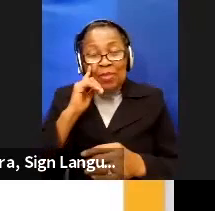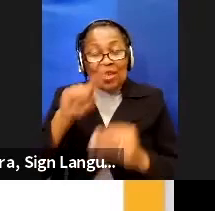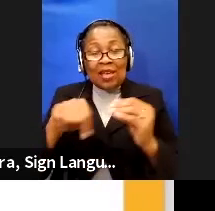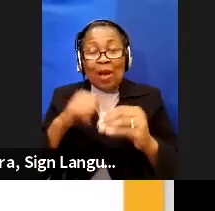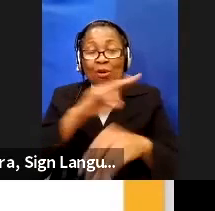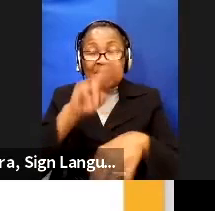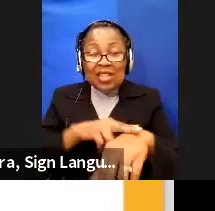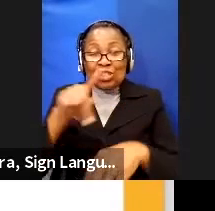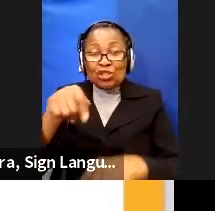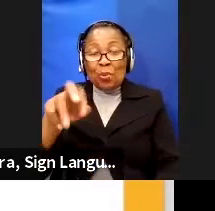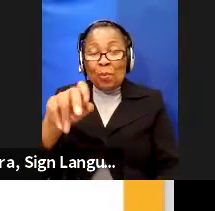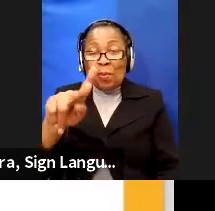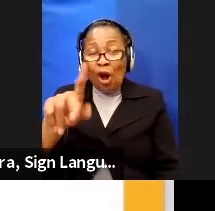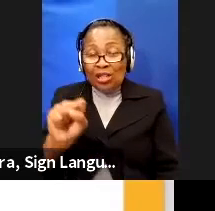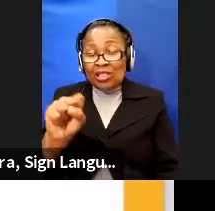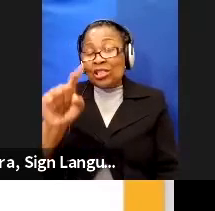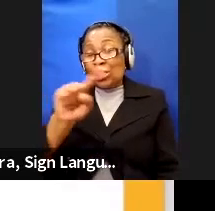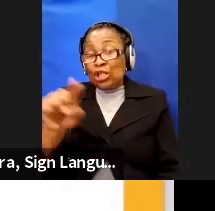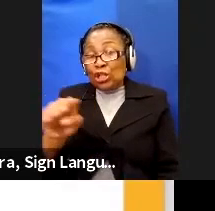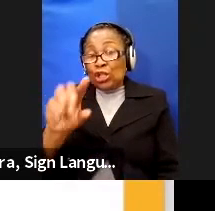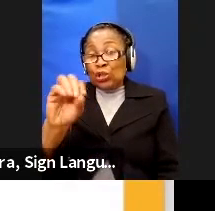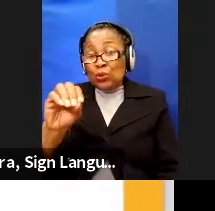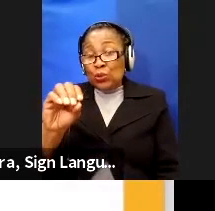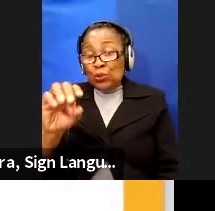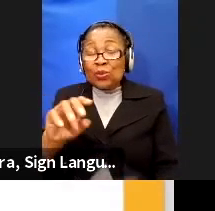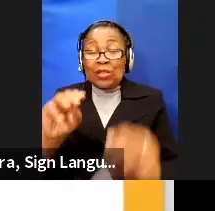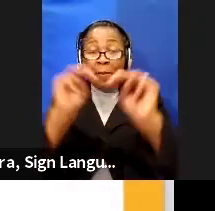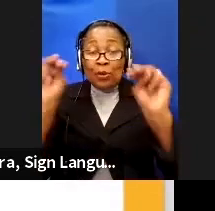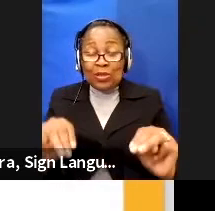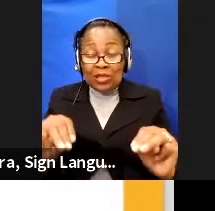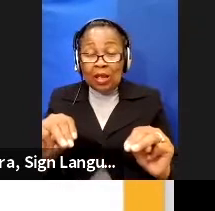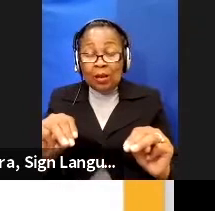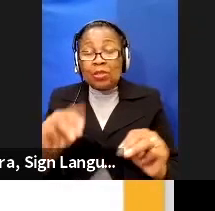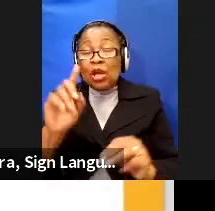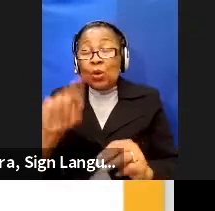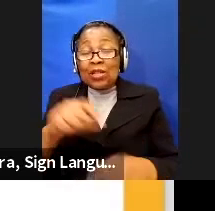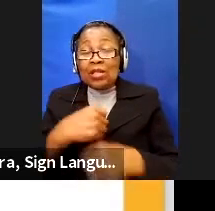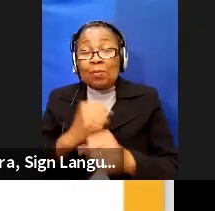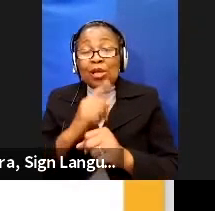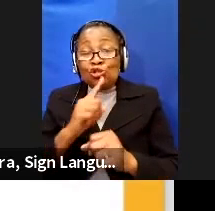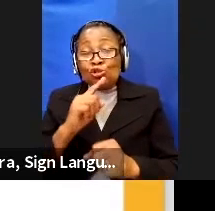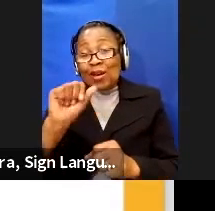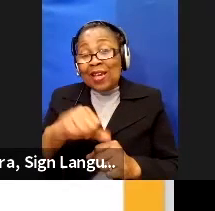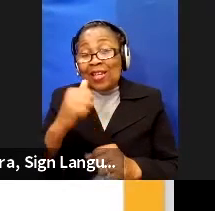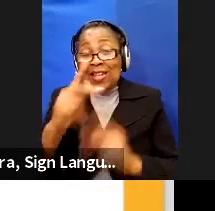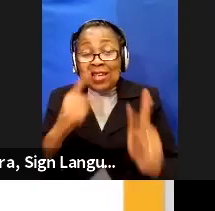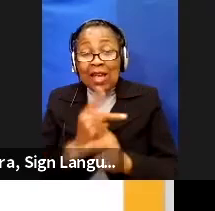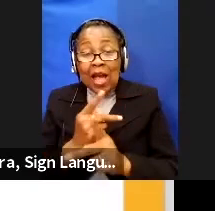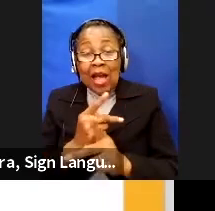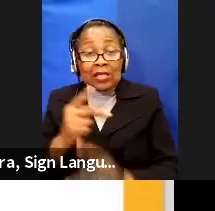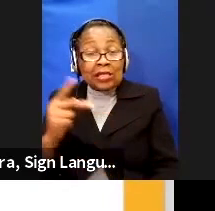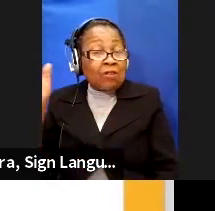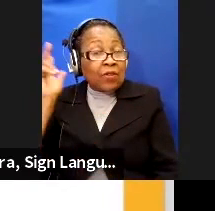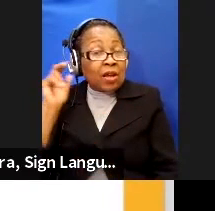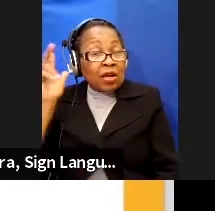museums and things like that also. We need to make sure that any kind of auditory information in those spaces are